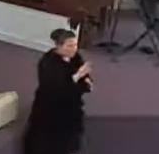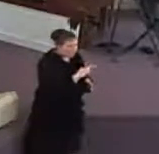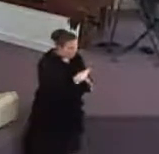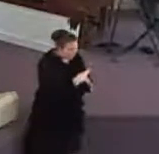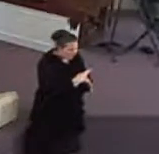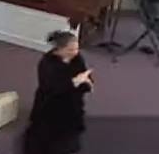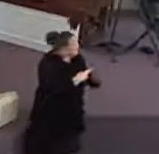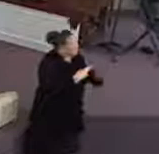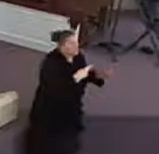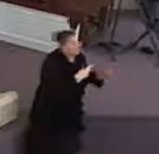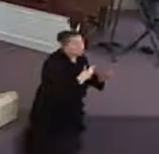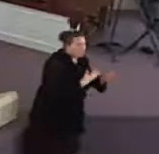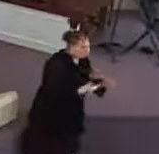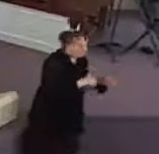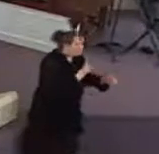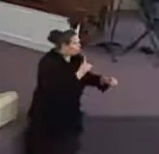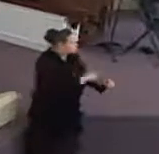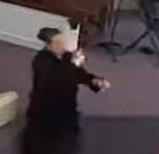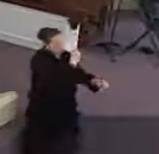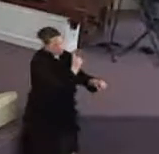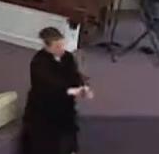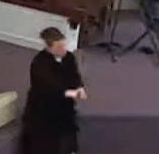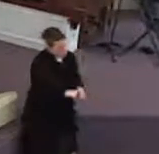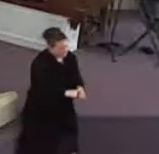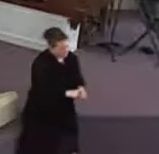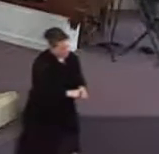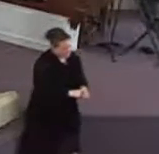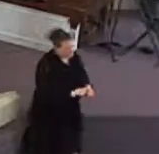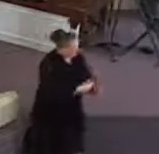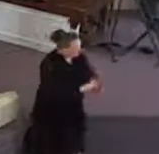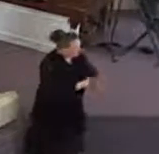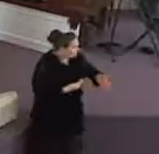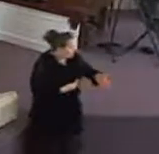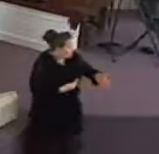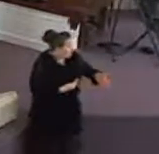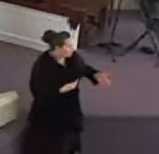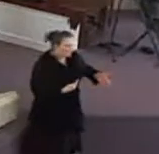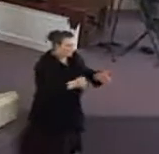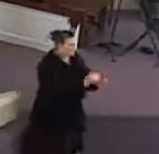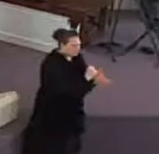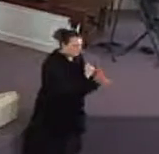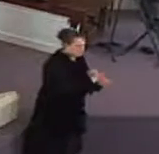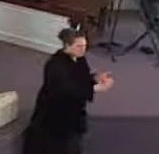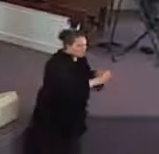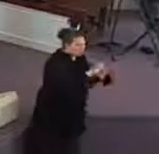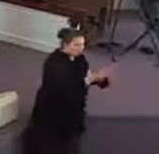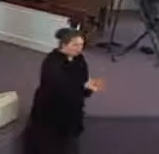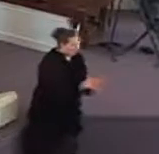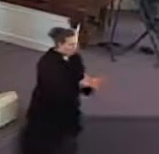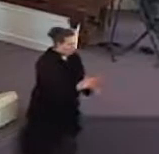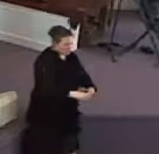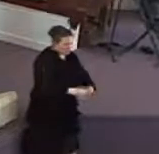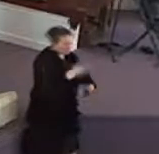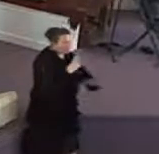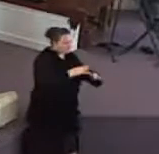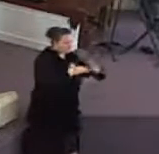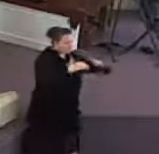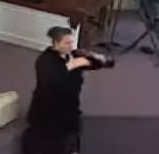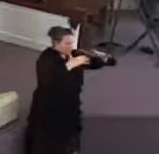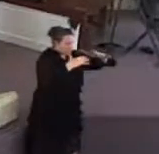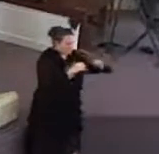He was a long time and before he ever destroyed the earth with a flood. Matter of fact, one of the longest sermons ever preached lasted